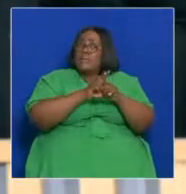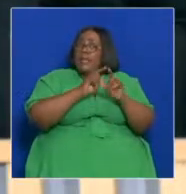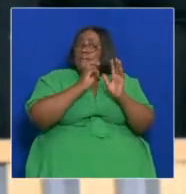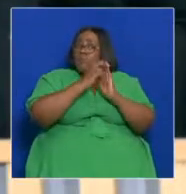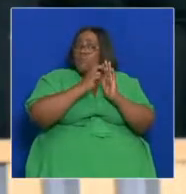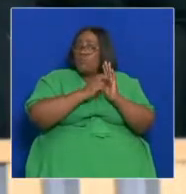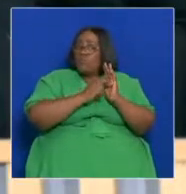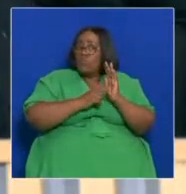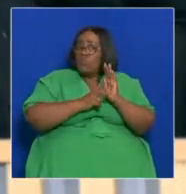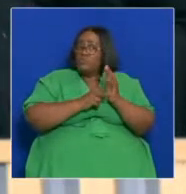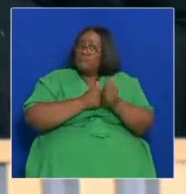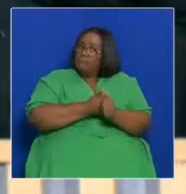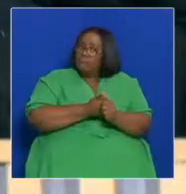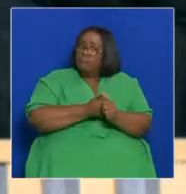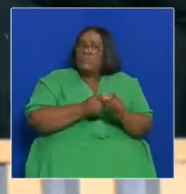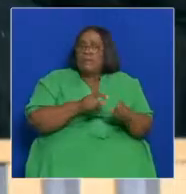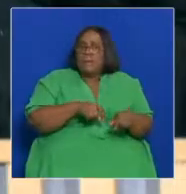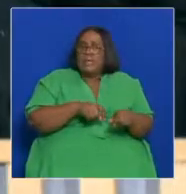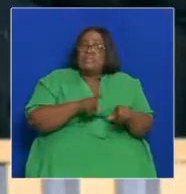your ID for